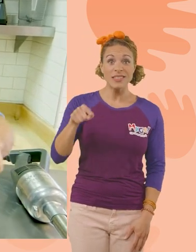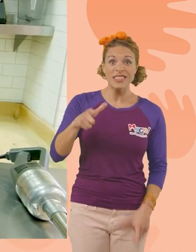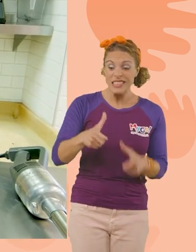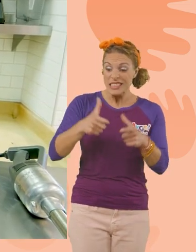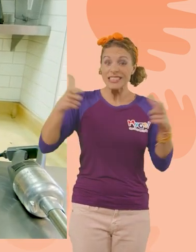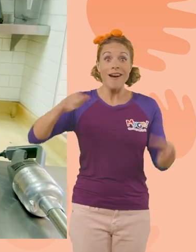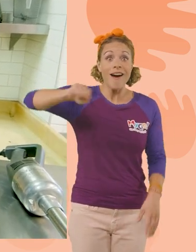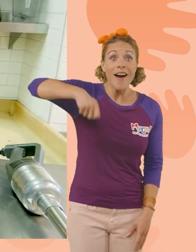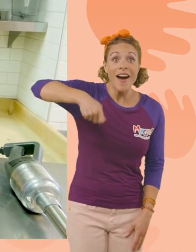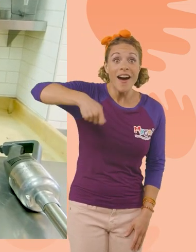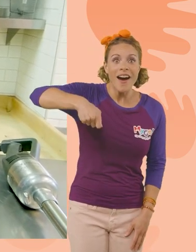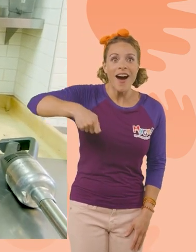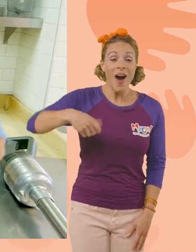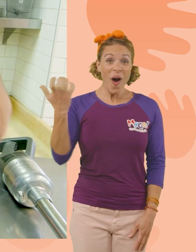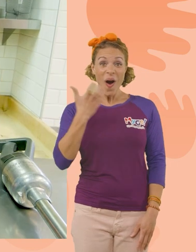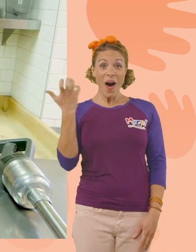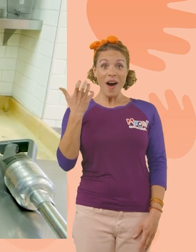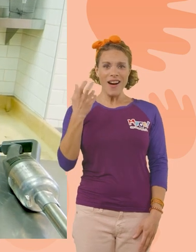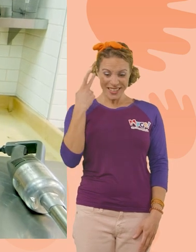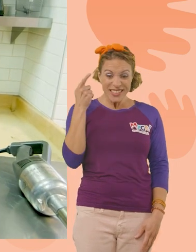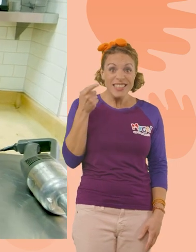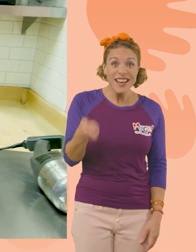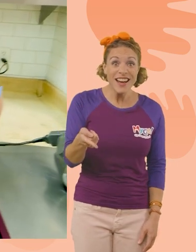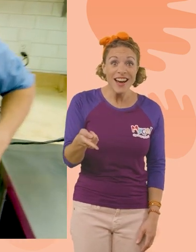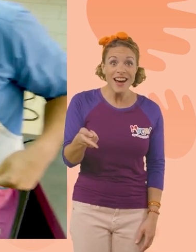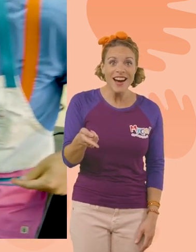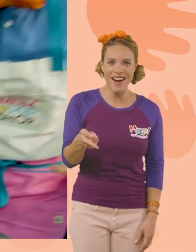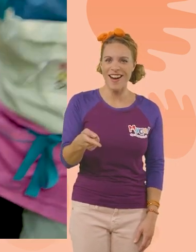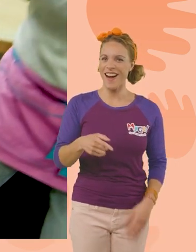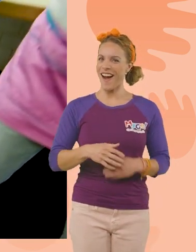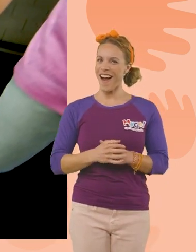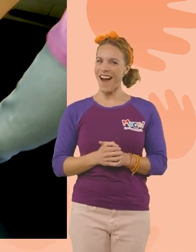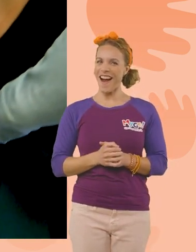a giant whisk. Woohoo! Check this out.